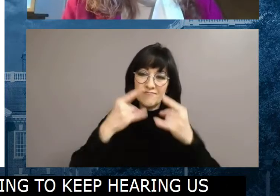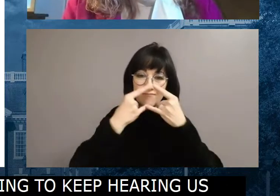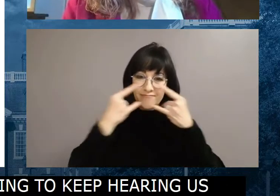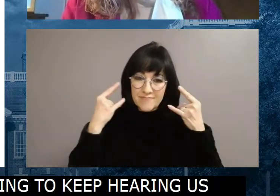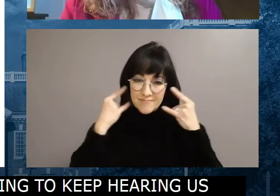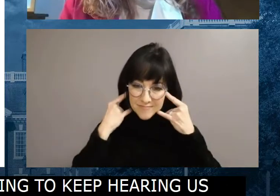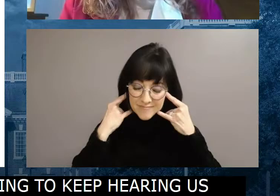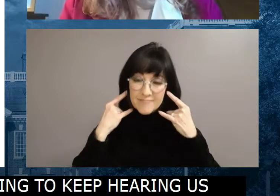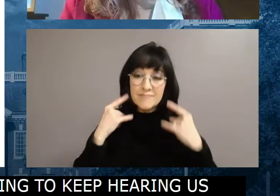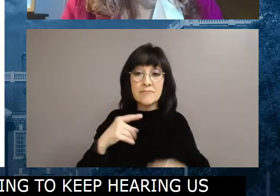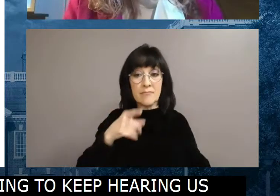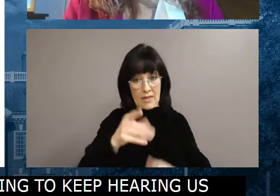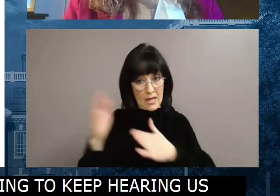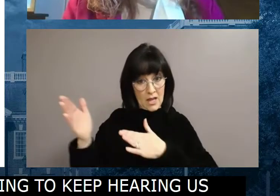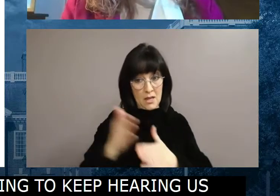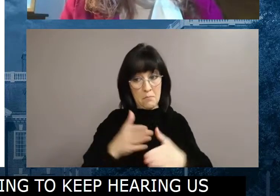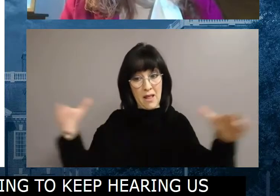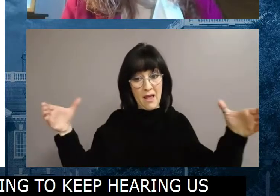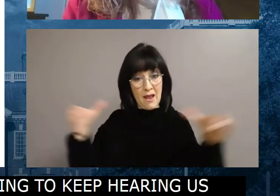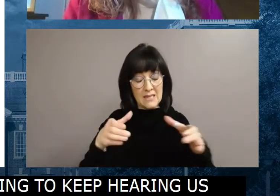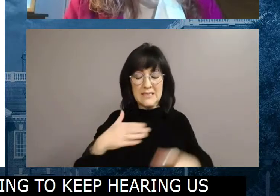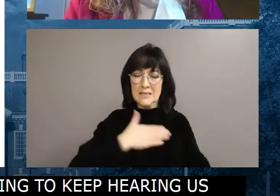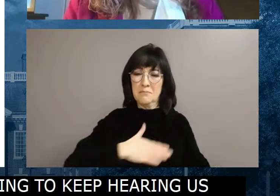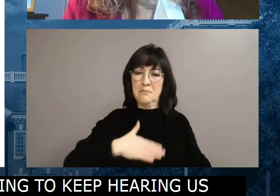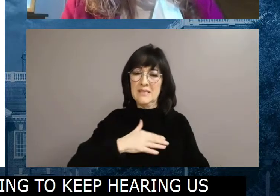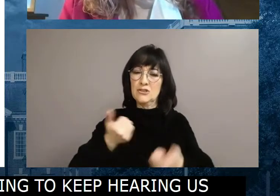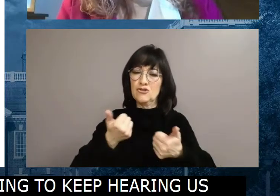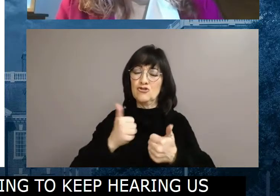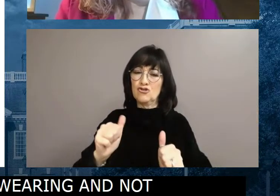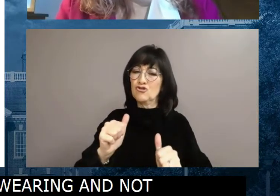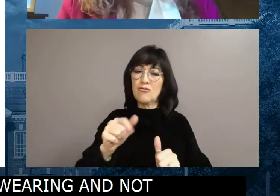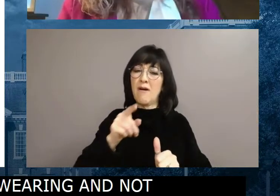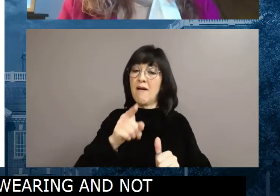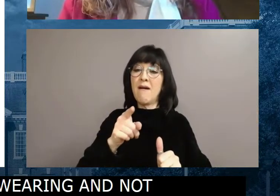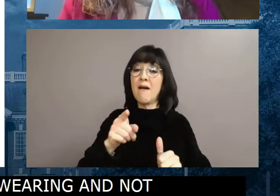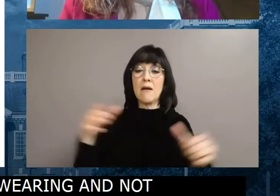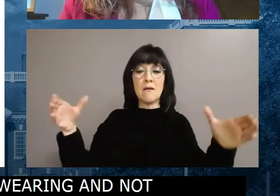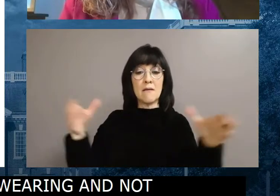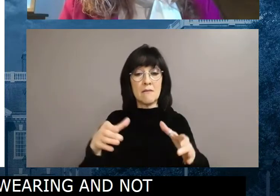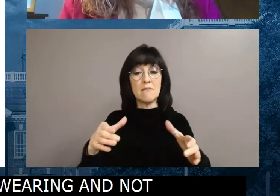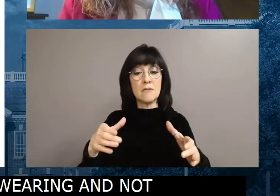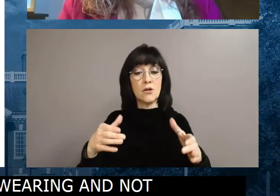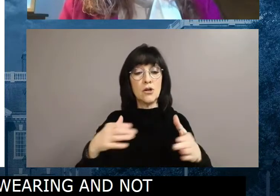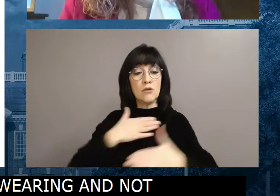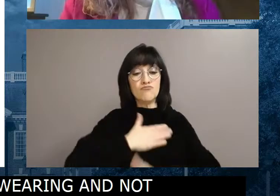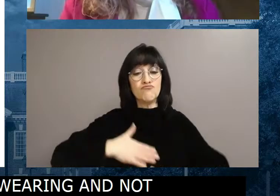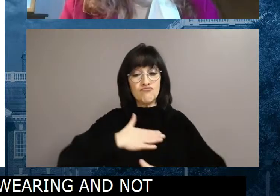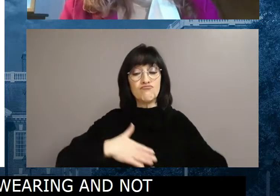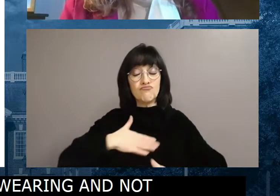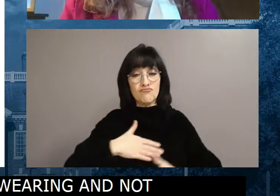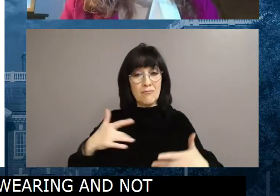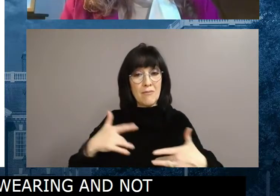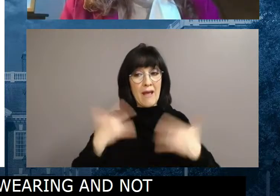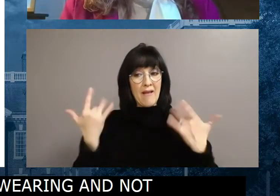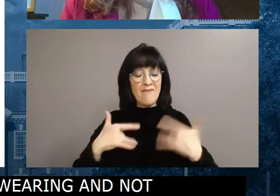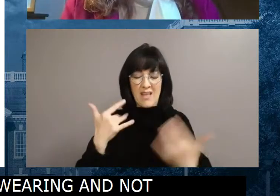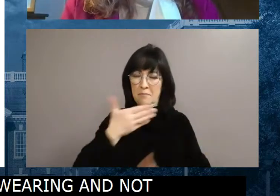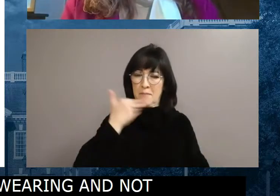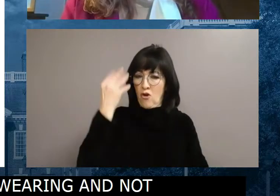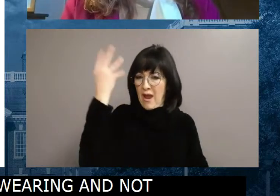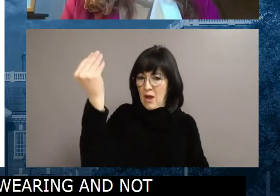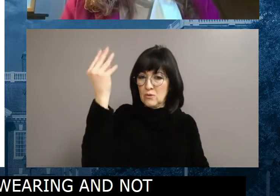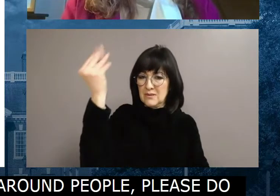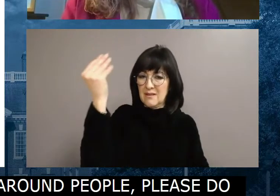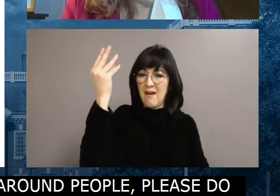around people, please try to do it outside. Those messages that we have been talking about for so long, they remain so true. And